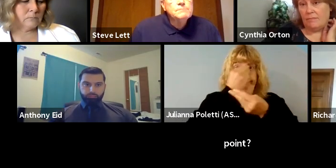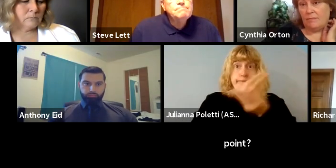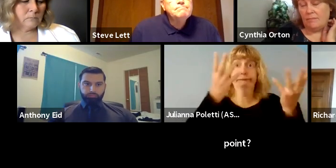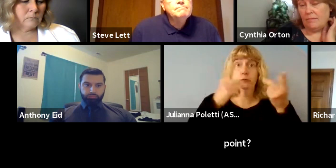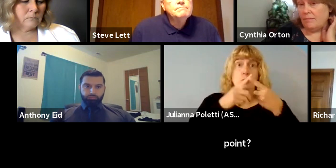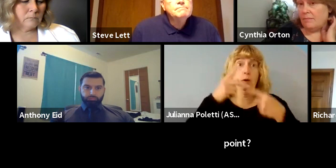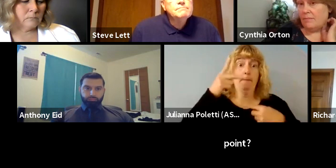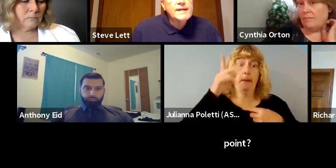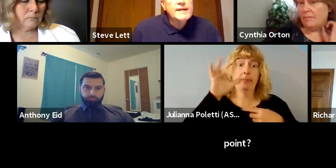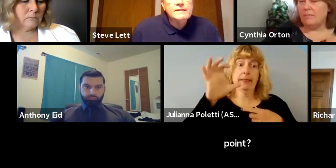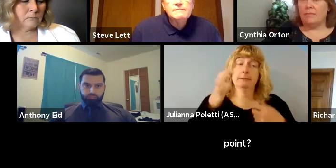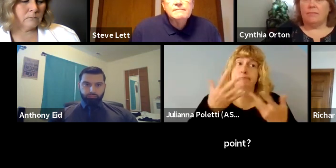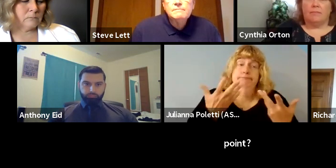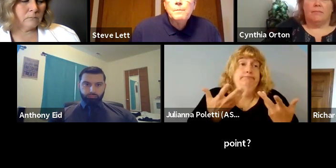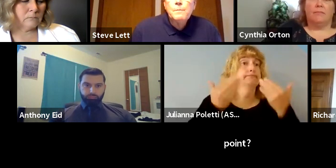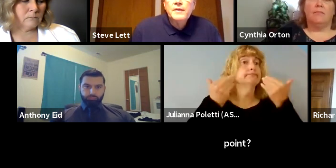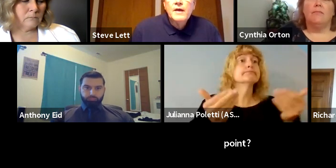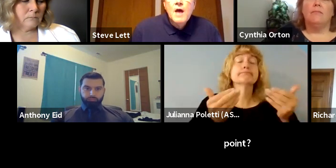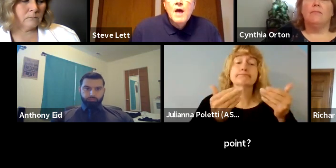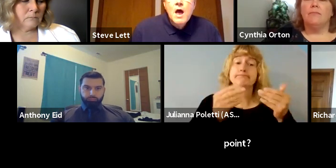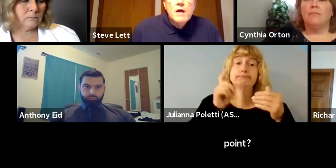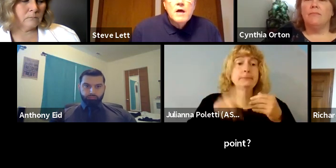thank you. Sally.